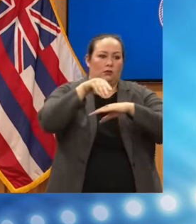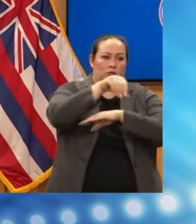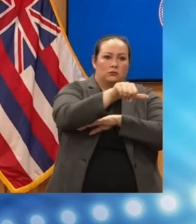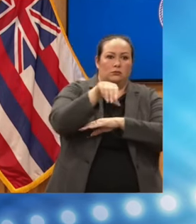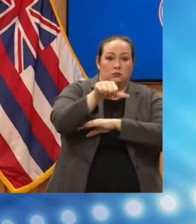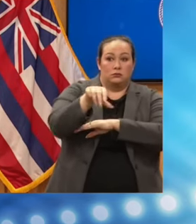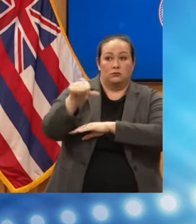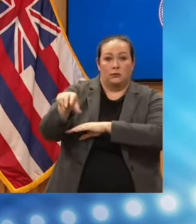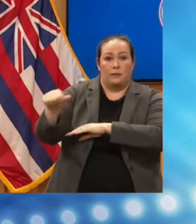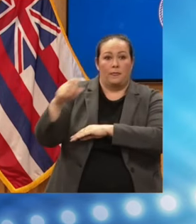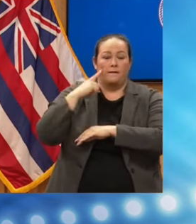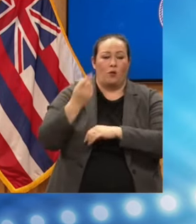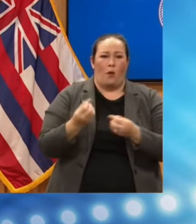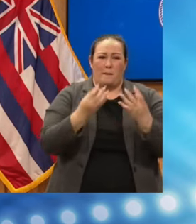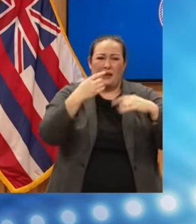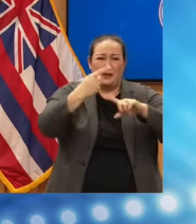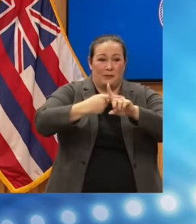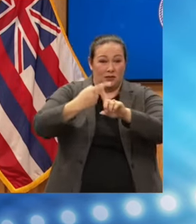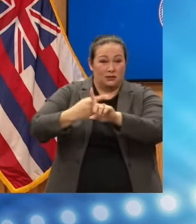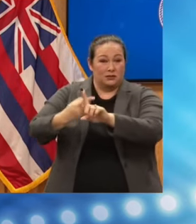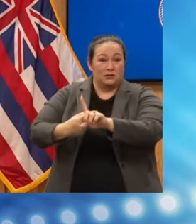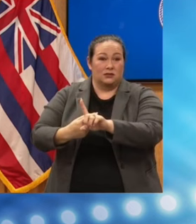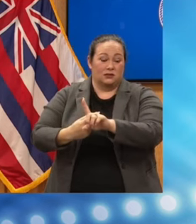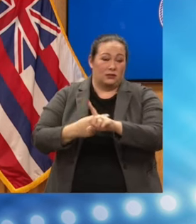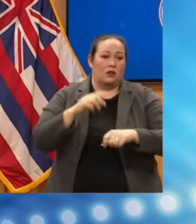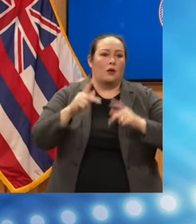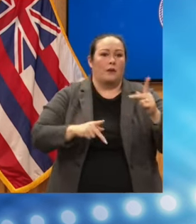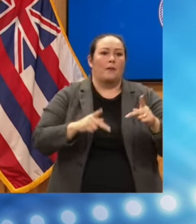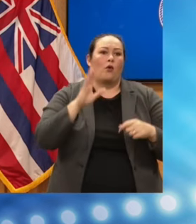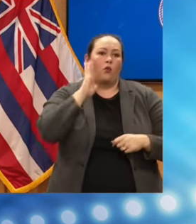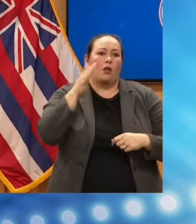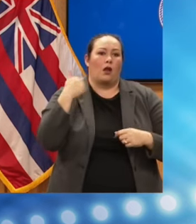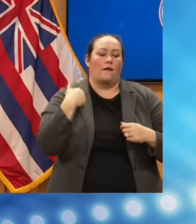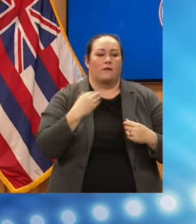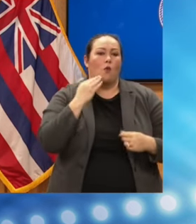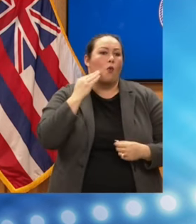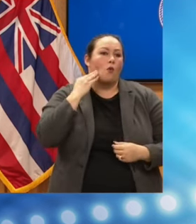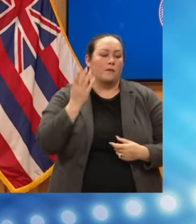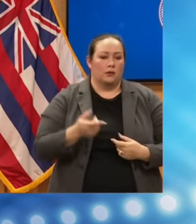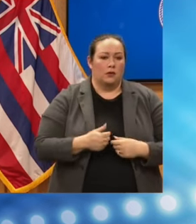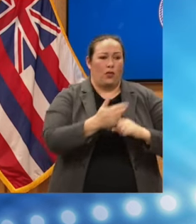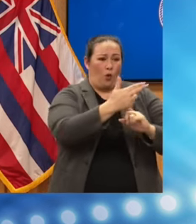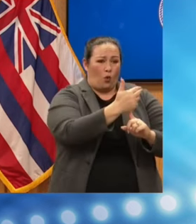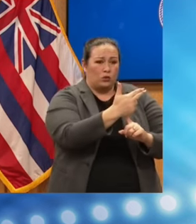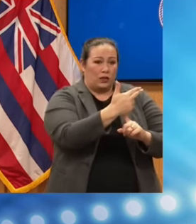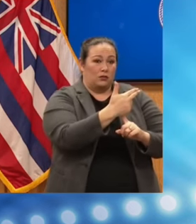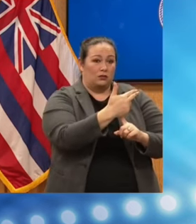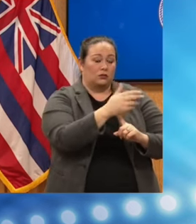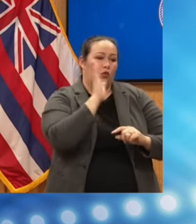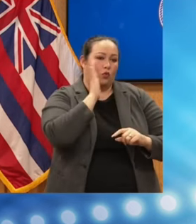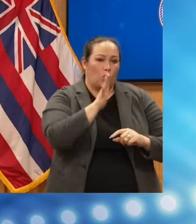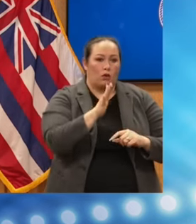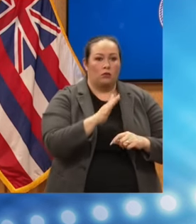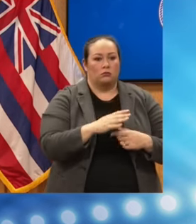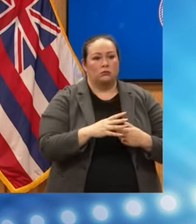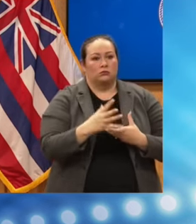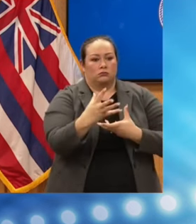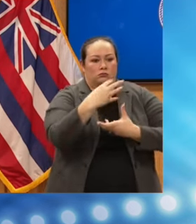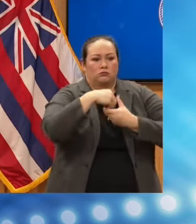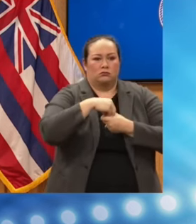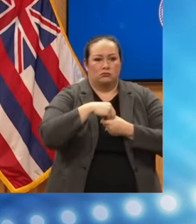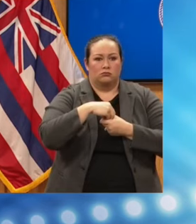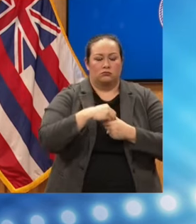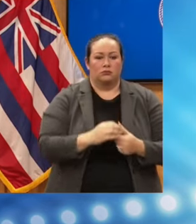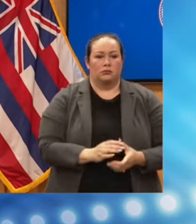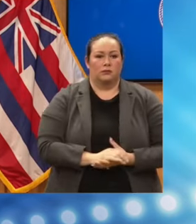to make sure that for the many months that people need to find a home, they can have a home here. We will have to make the hotels whole as we do this. They are part of our economy and our